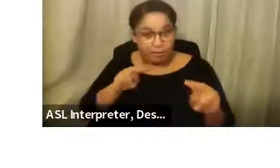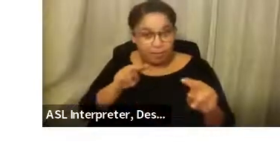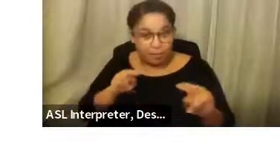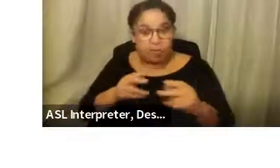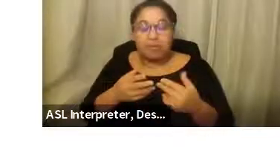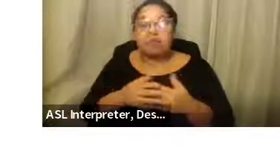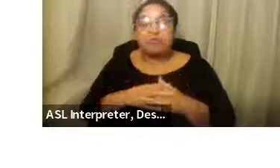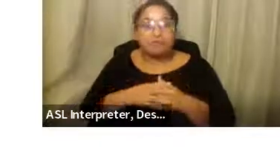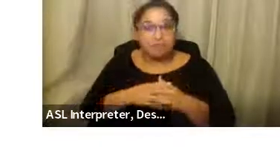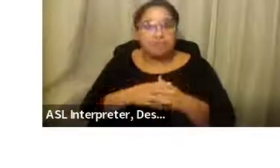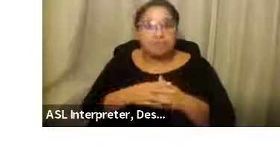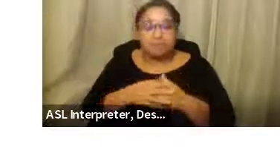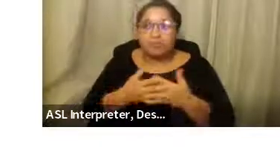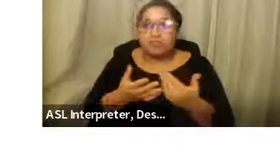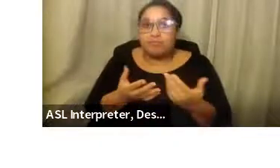to